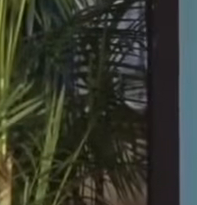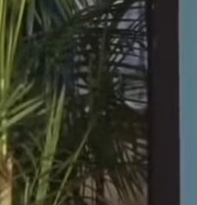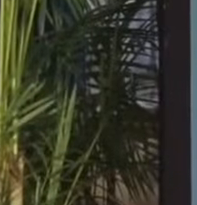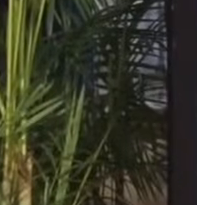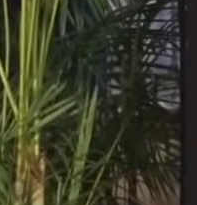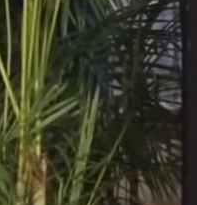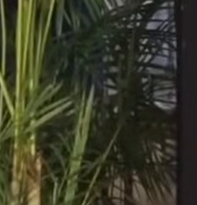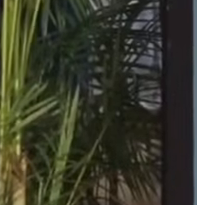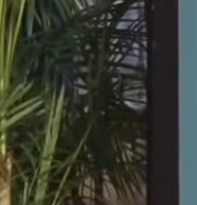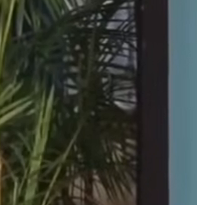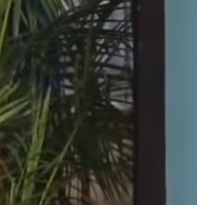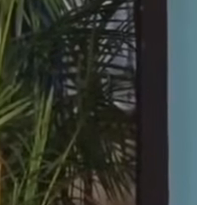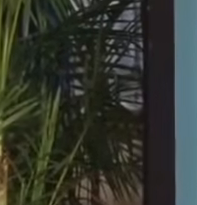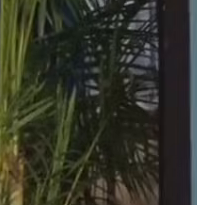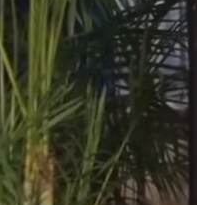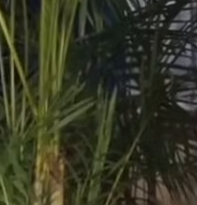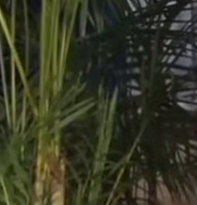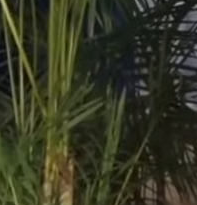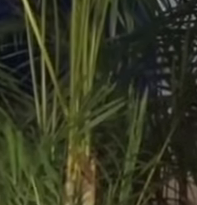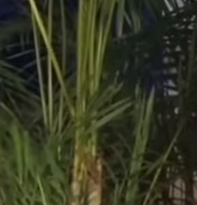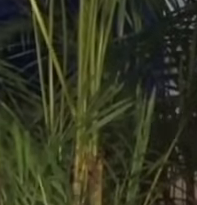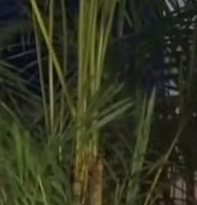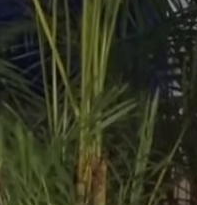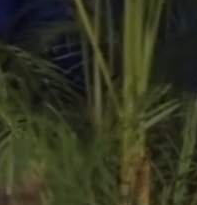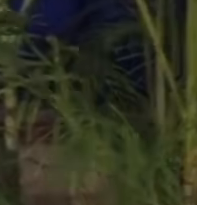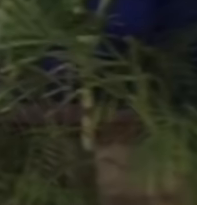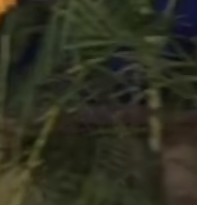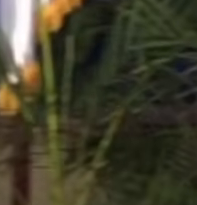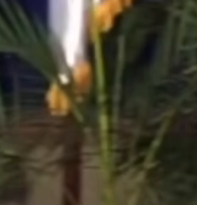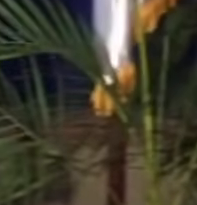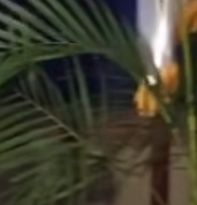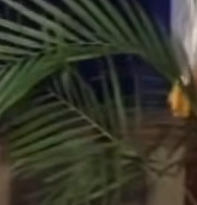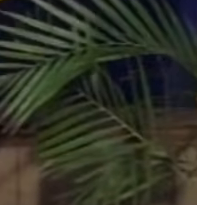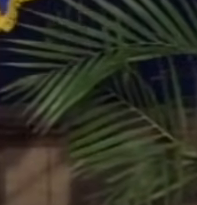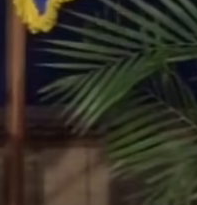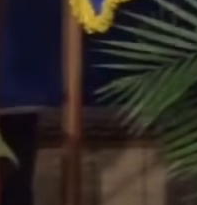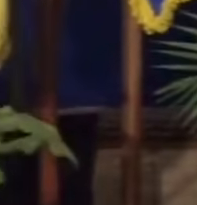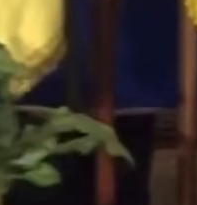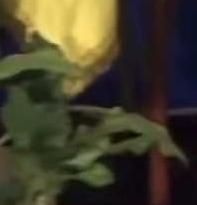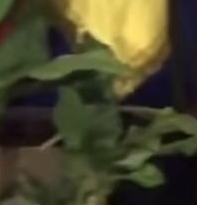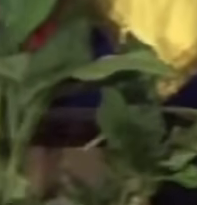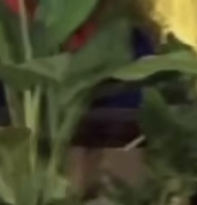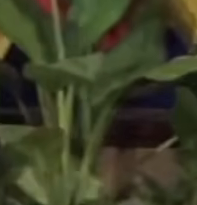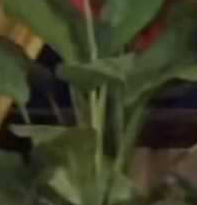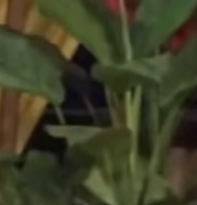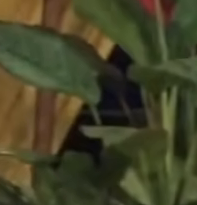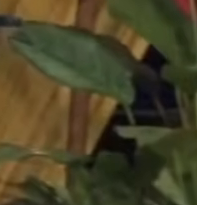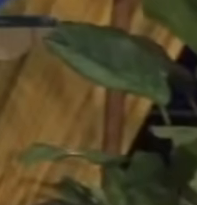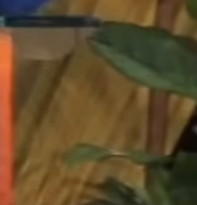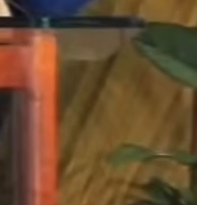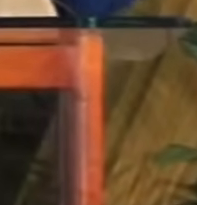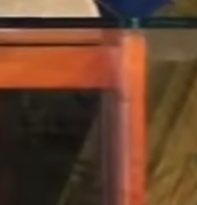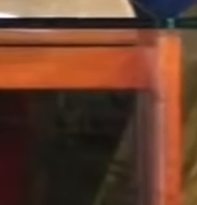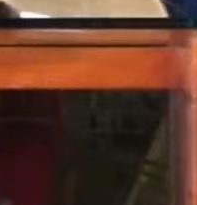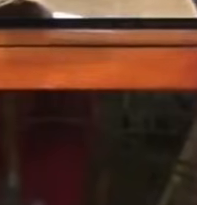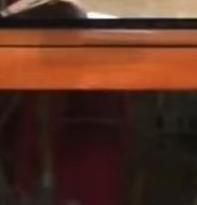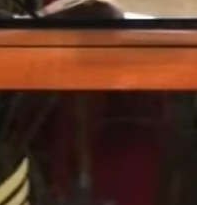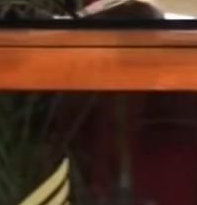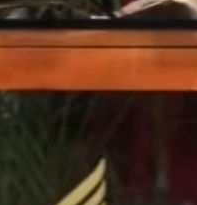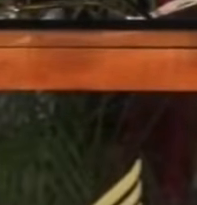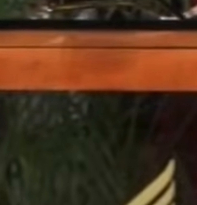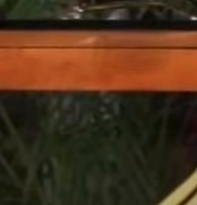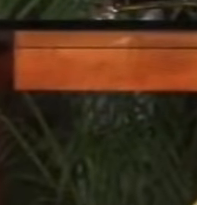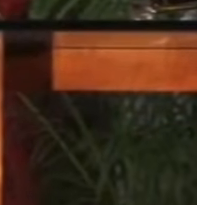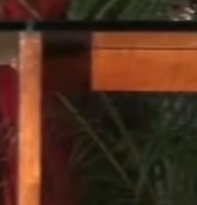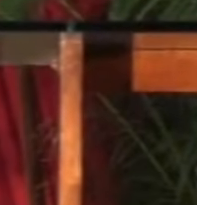Paul gives us an understanding of the sealing stuff. In 2 Timothy 2 and